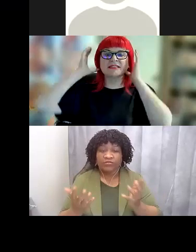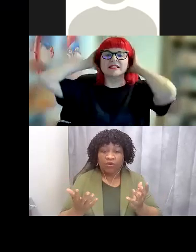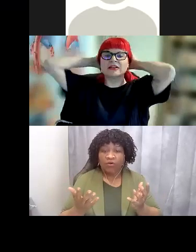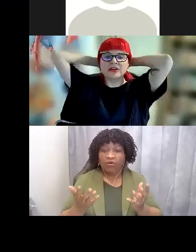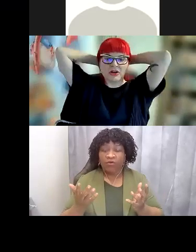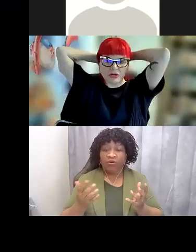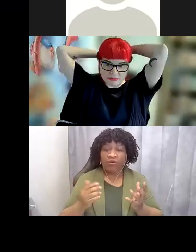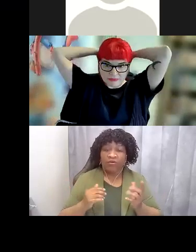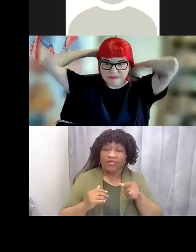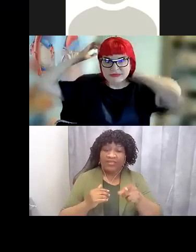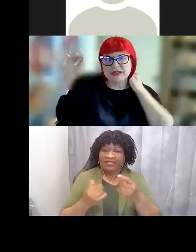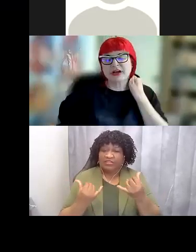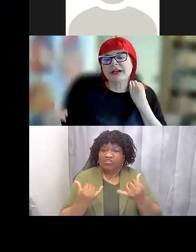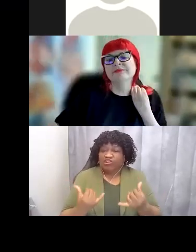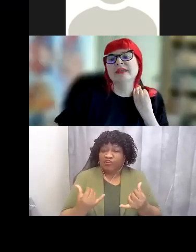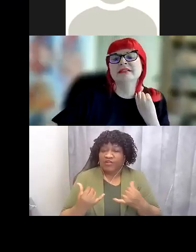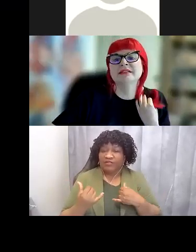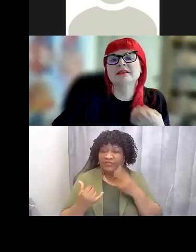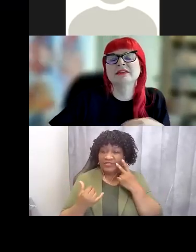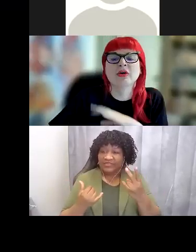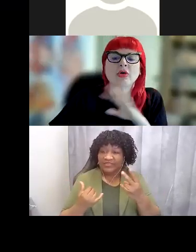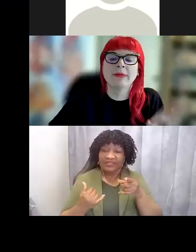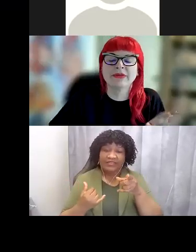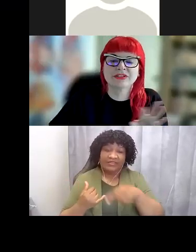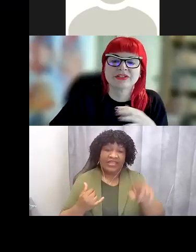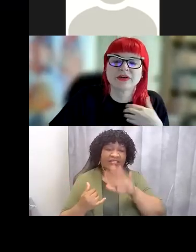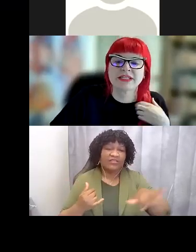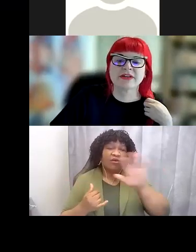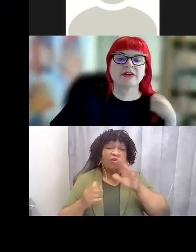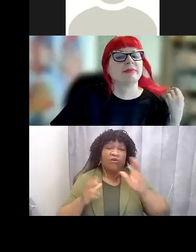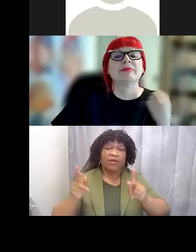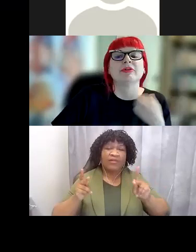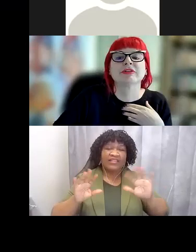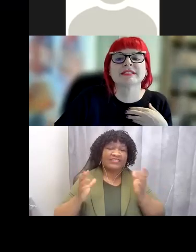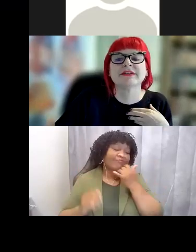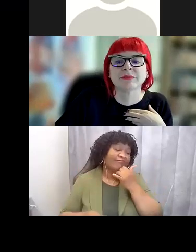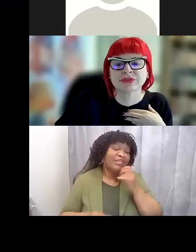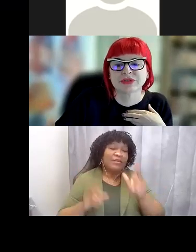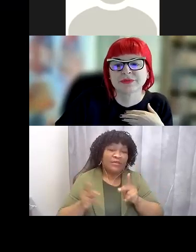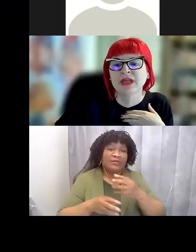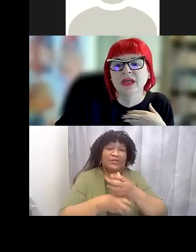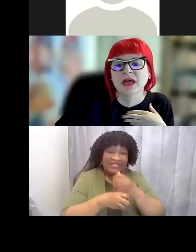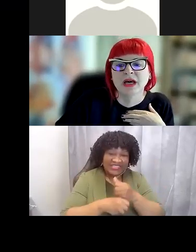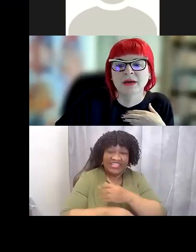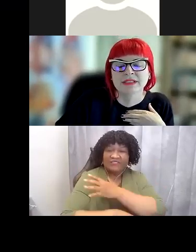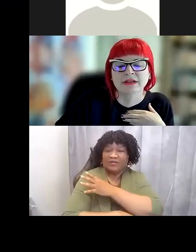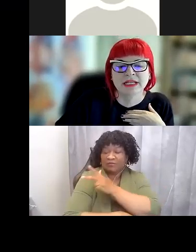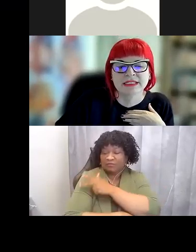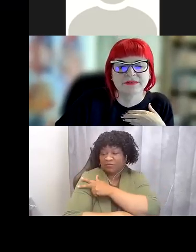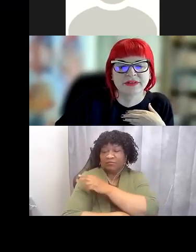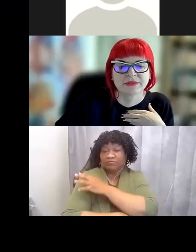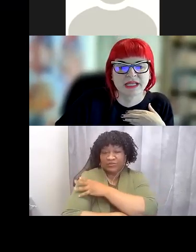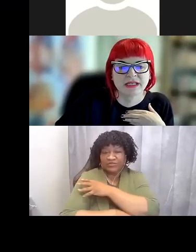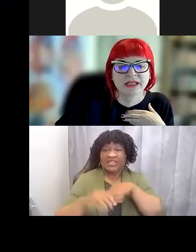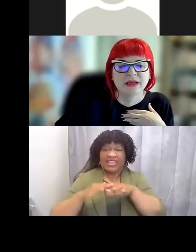that's the current, sorry, that's the whole population. So I said that wrong. People who've received a booster is a little less